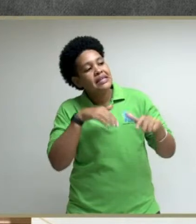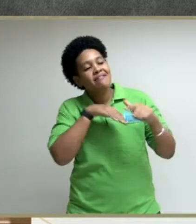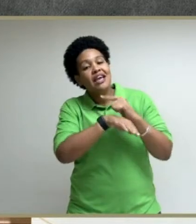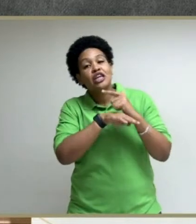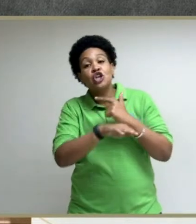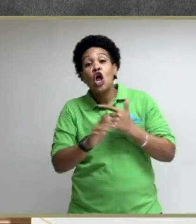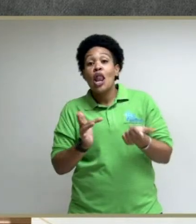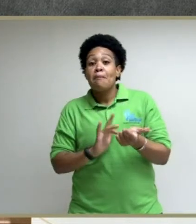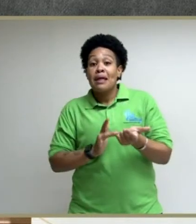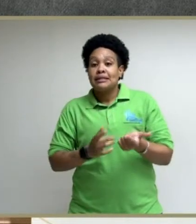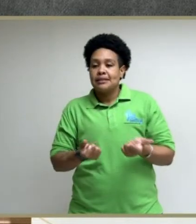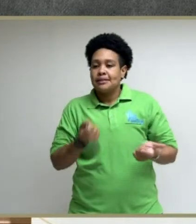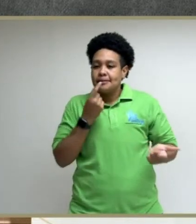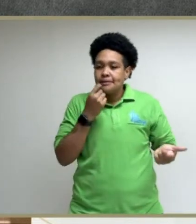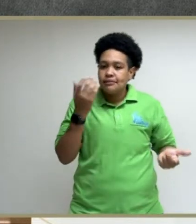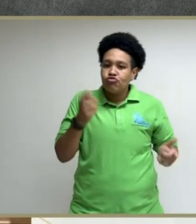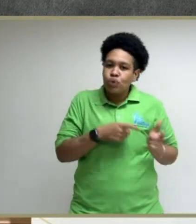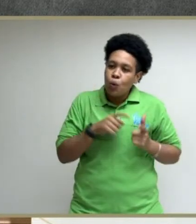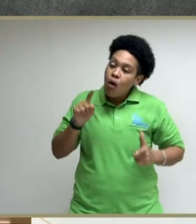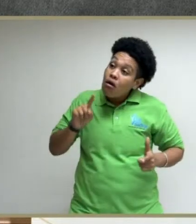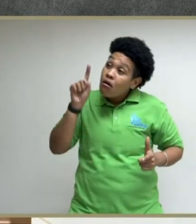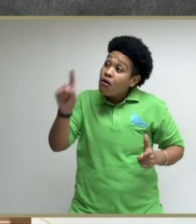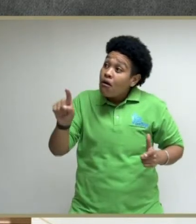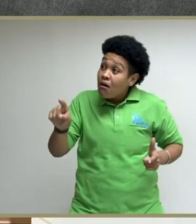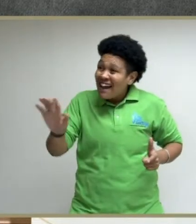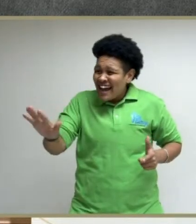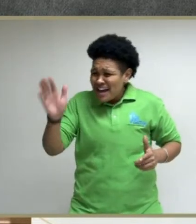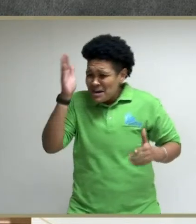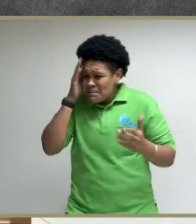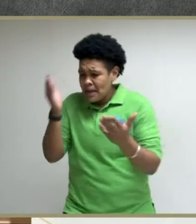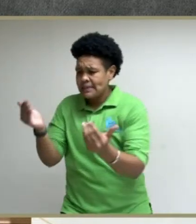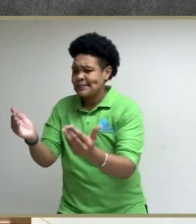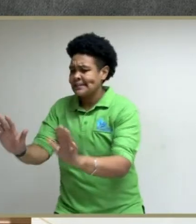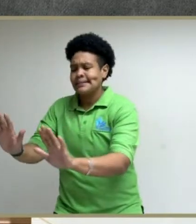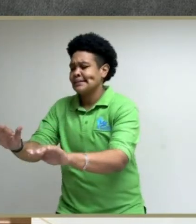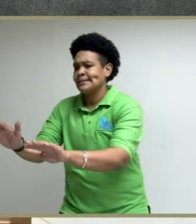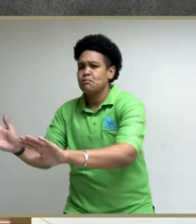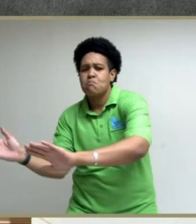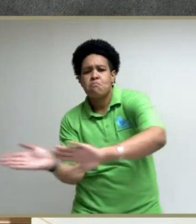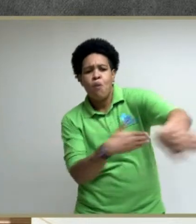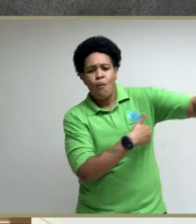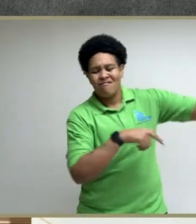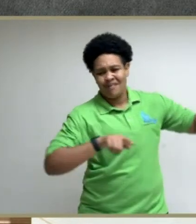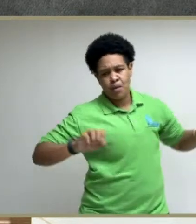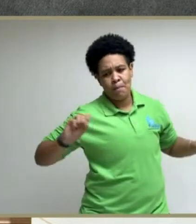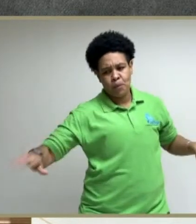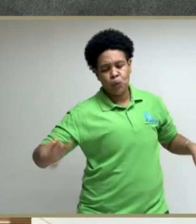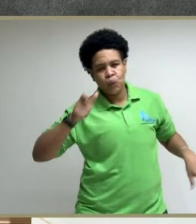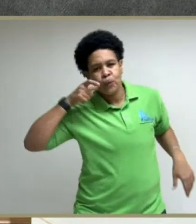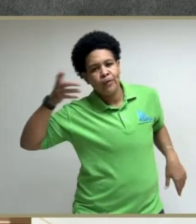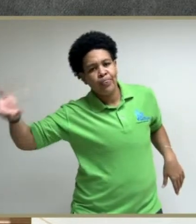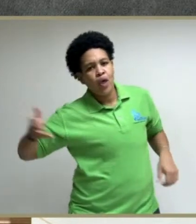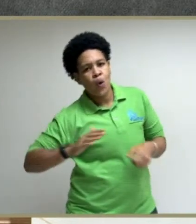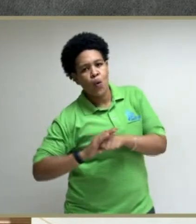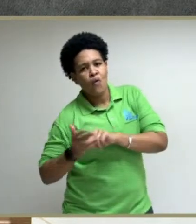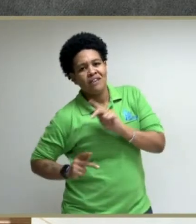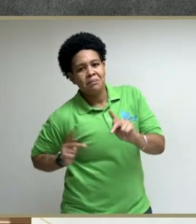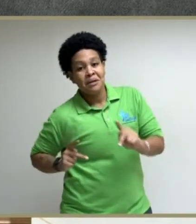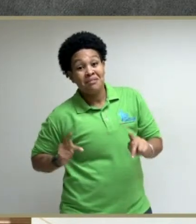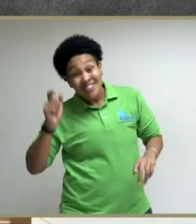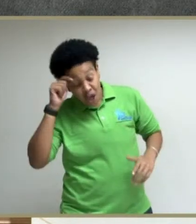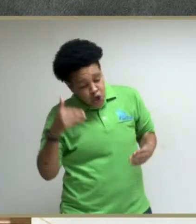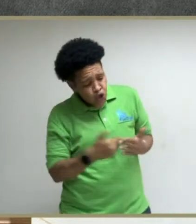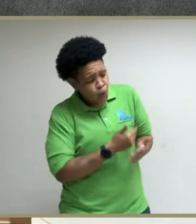medicine, many of those beds would have had to be converted to COVID beds. So while we would have put in some new